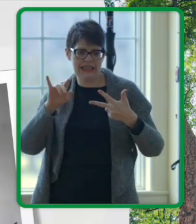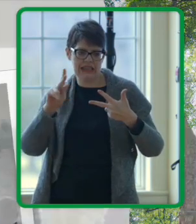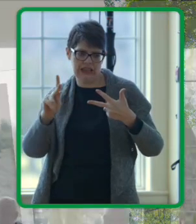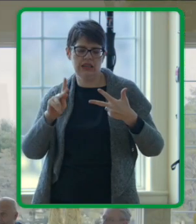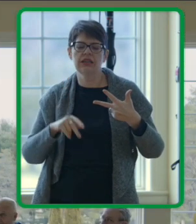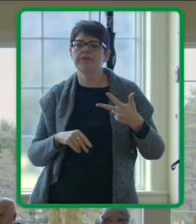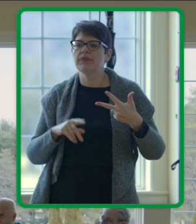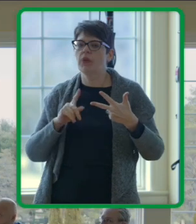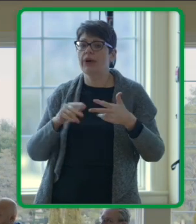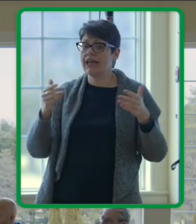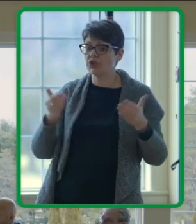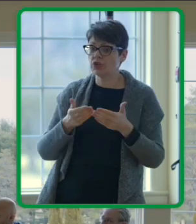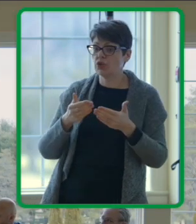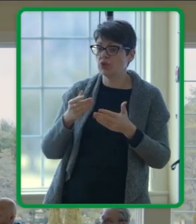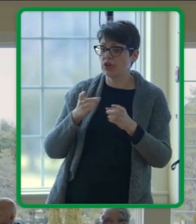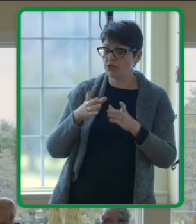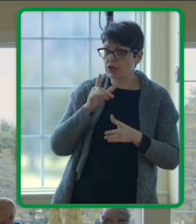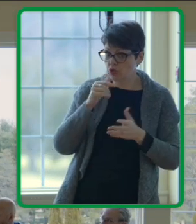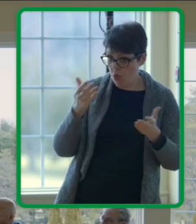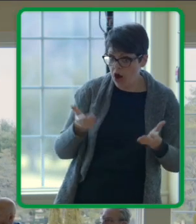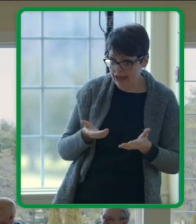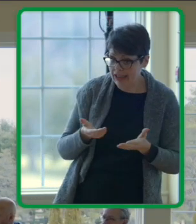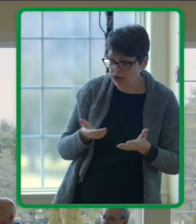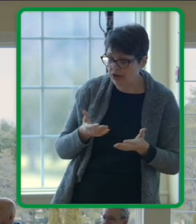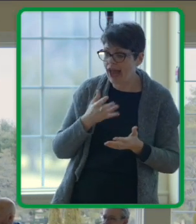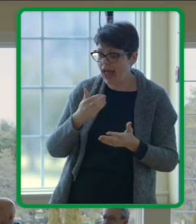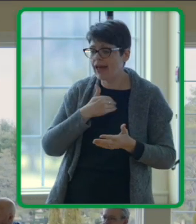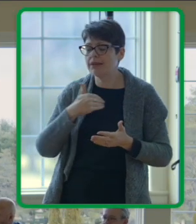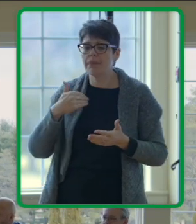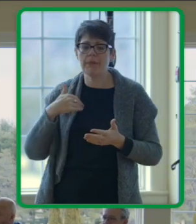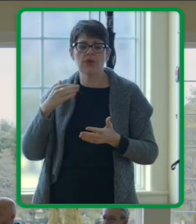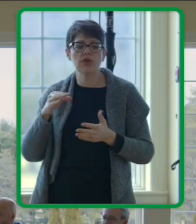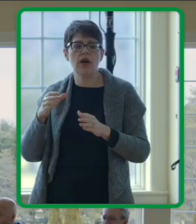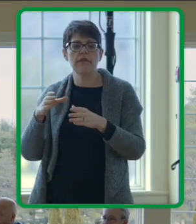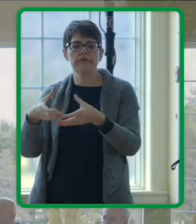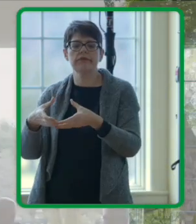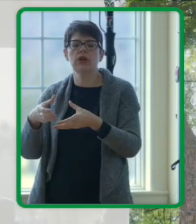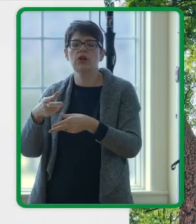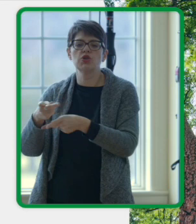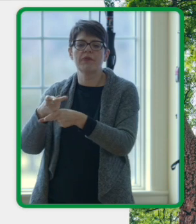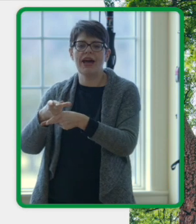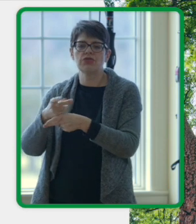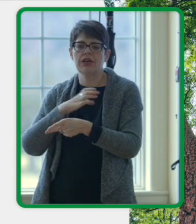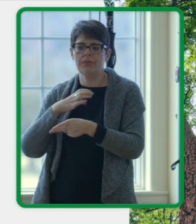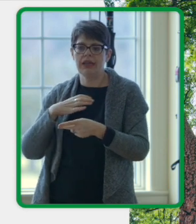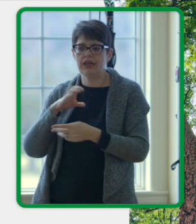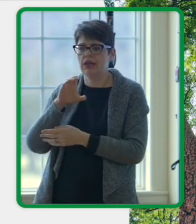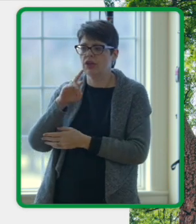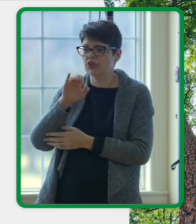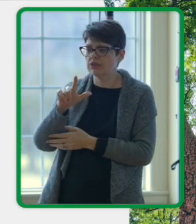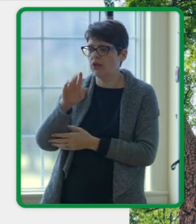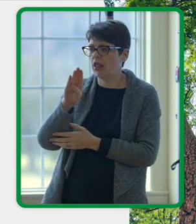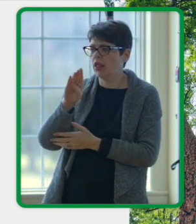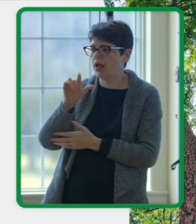our directors that are here with us tonight, as well as members of our supervisory committee. Crystal Blake.